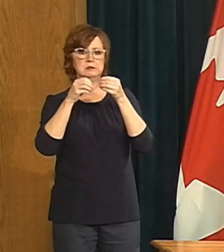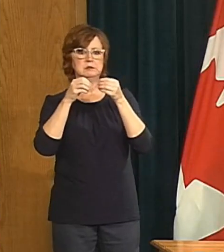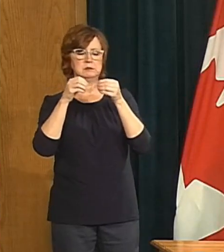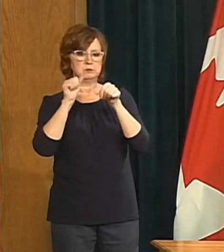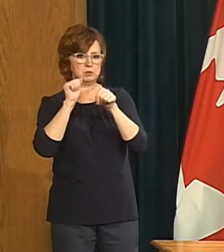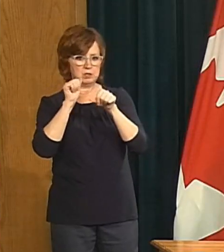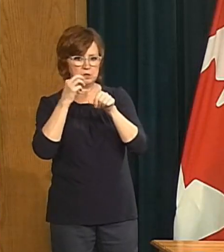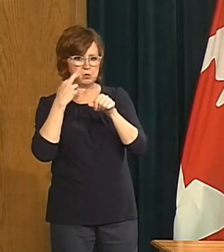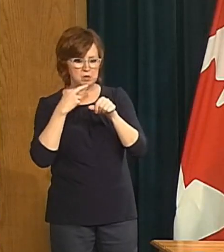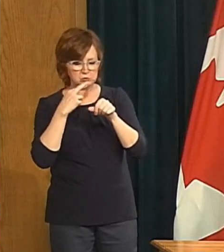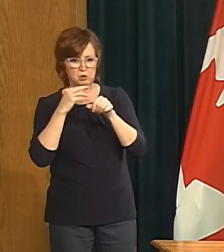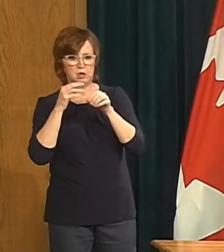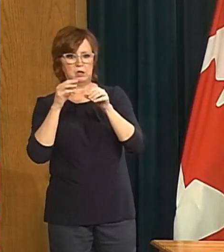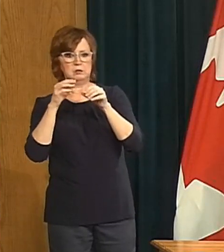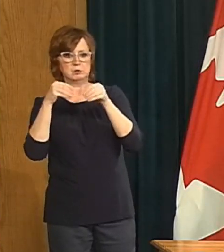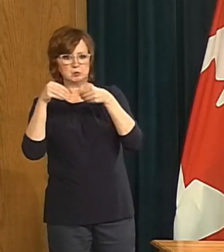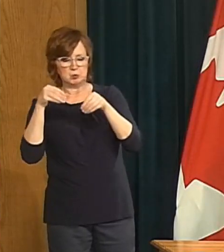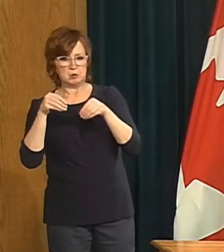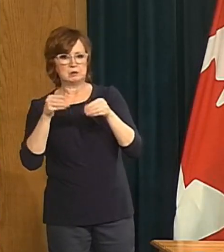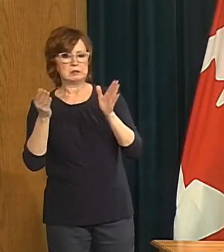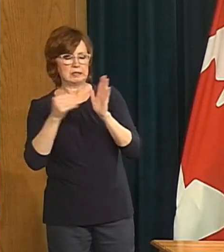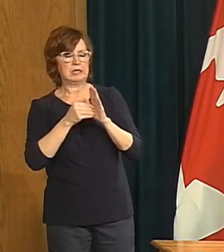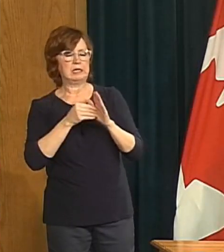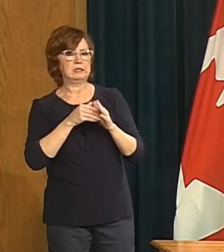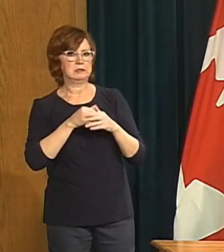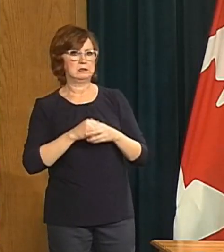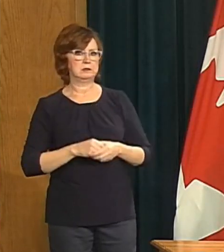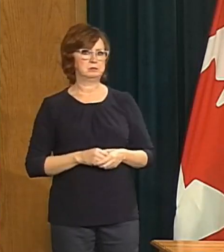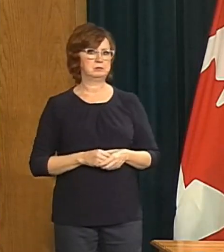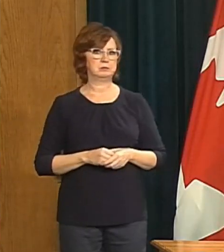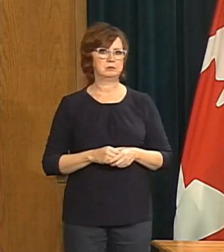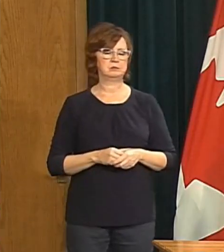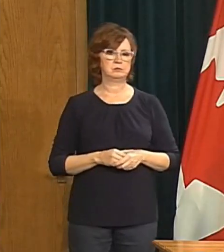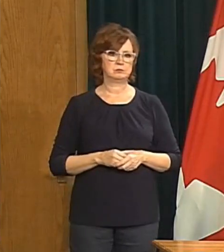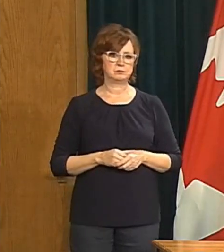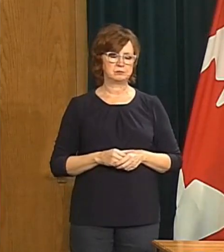do minimal damage to the economy here in Saskatchewan. Anything to add, Doctor?